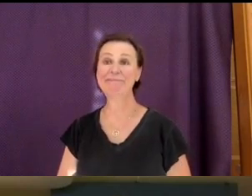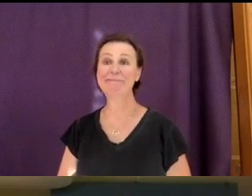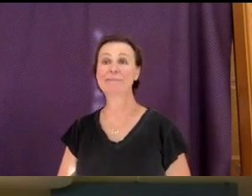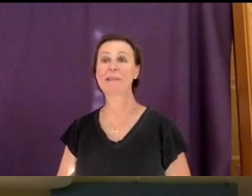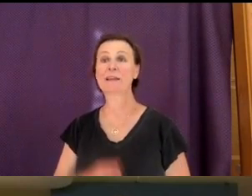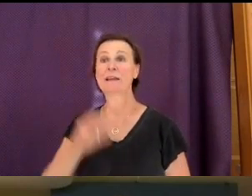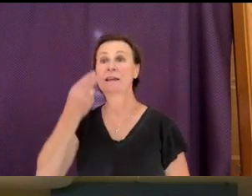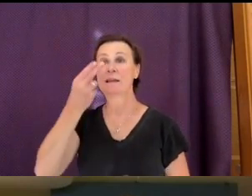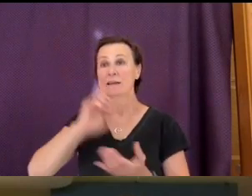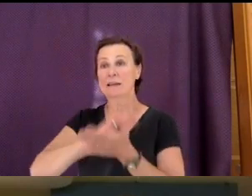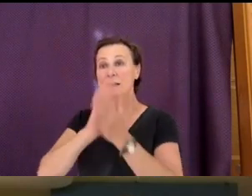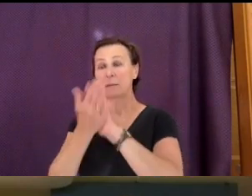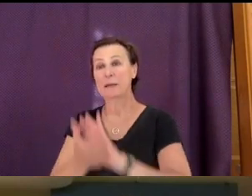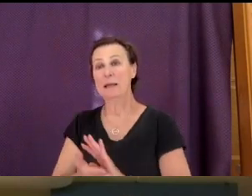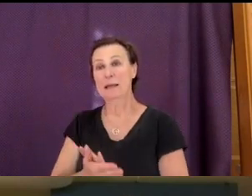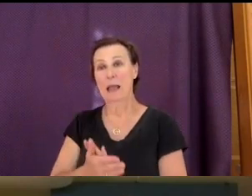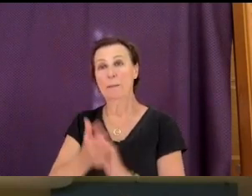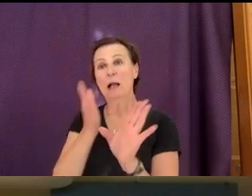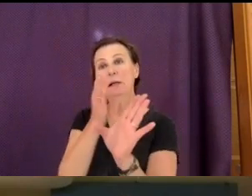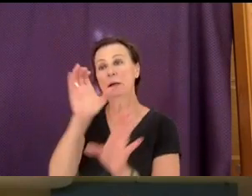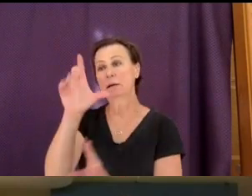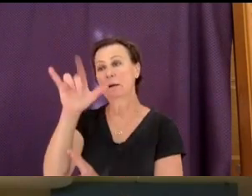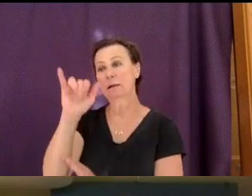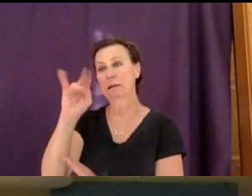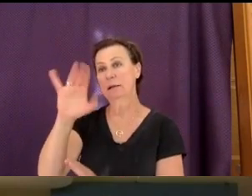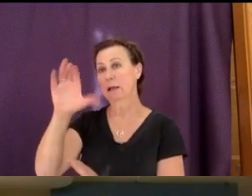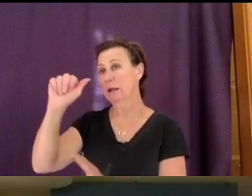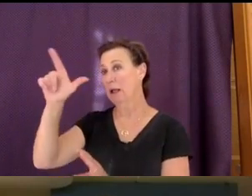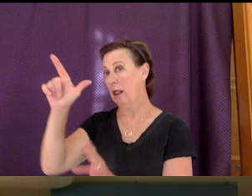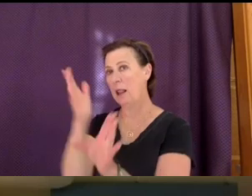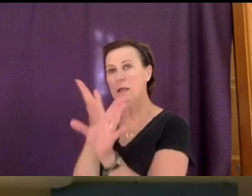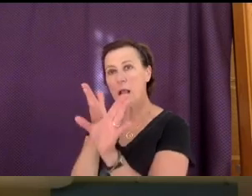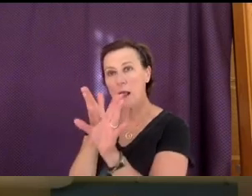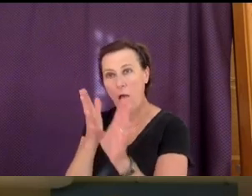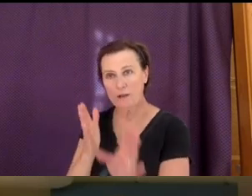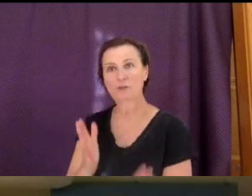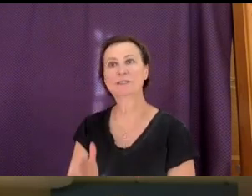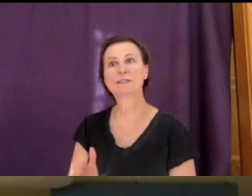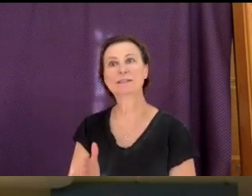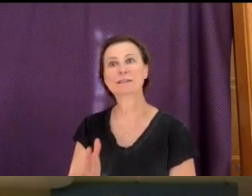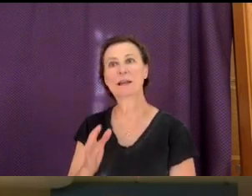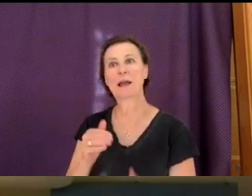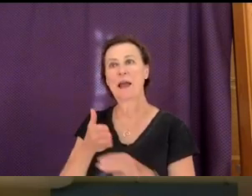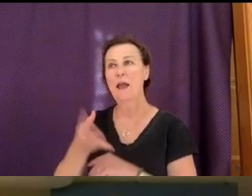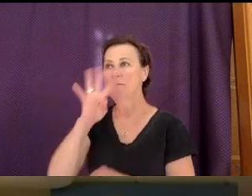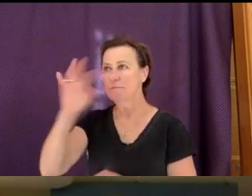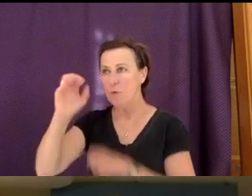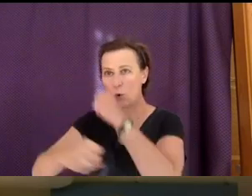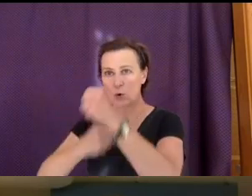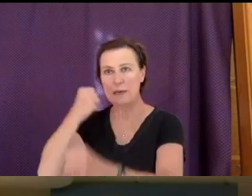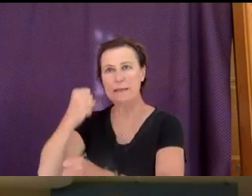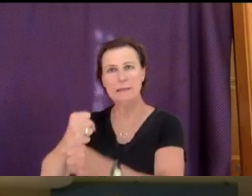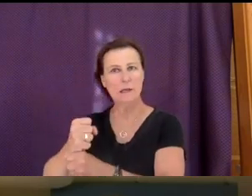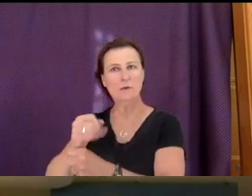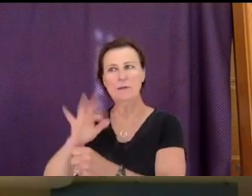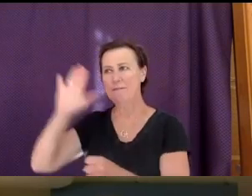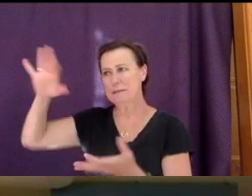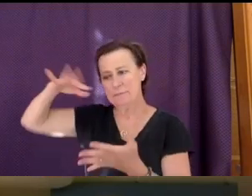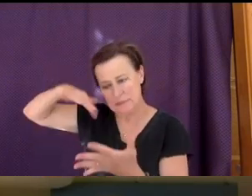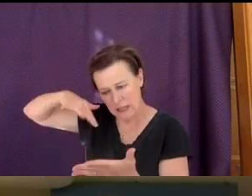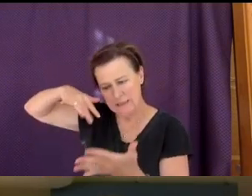He became a clinical psychologist, and after 40 years of inspired study and